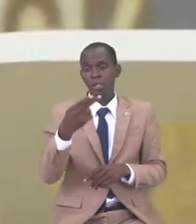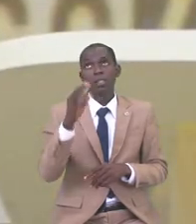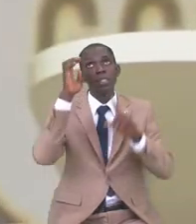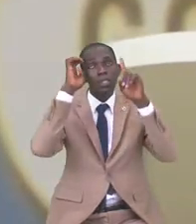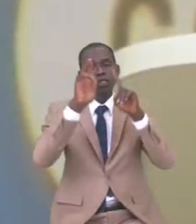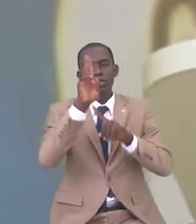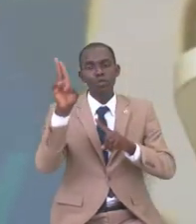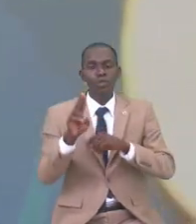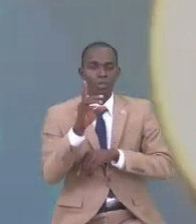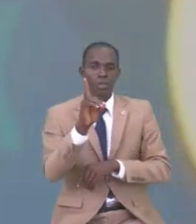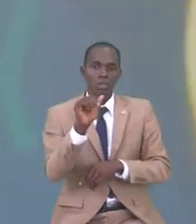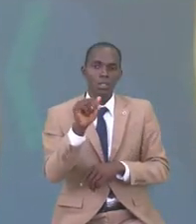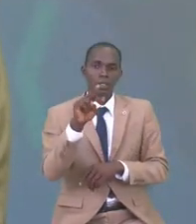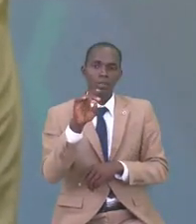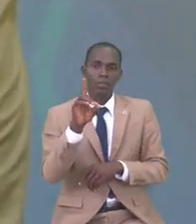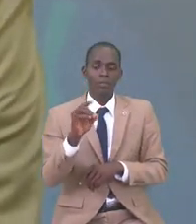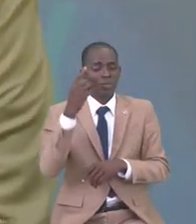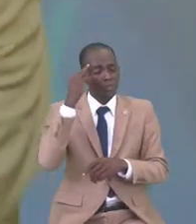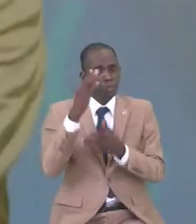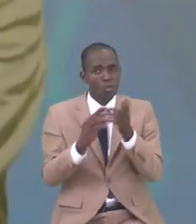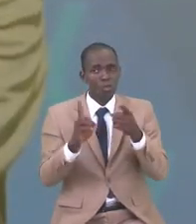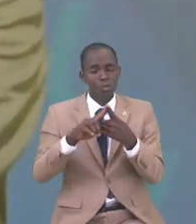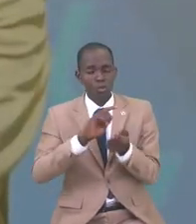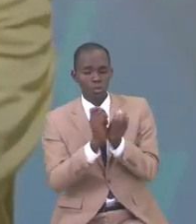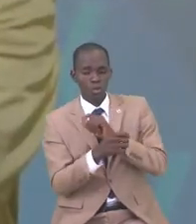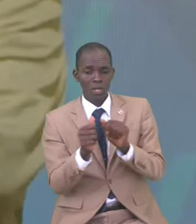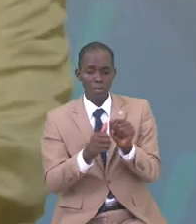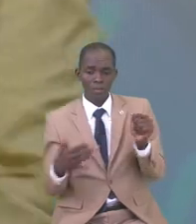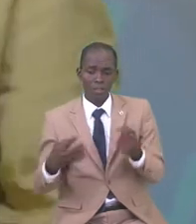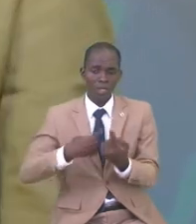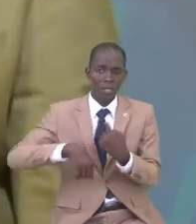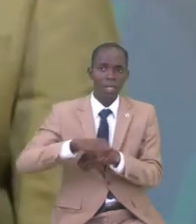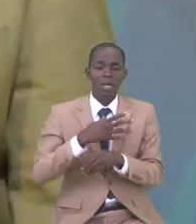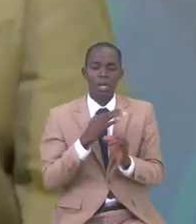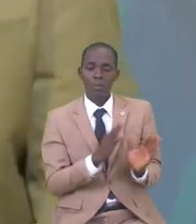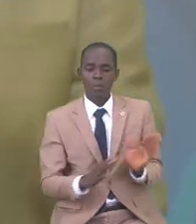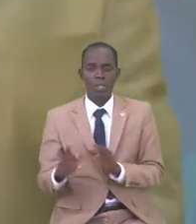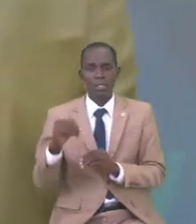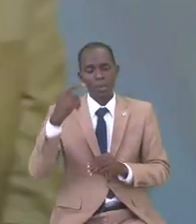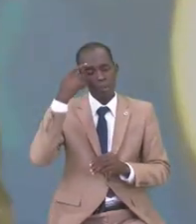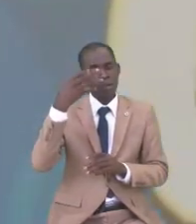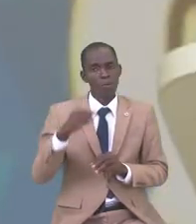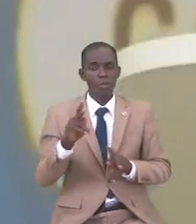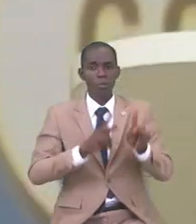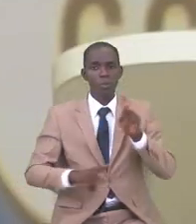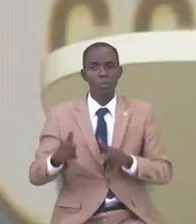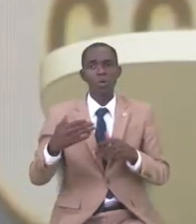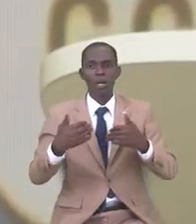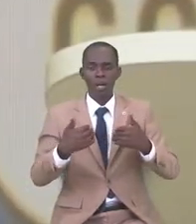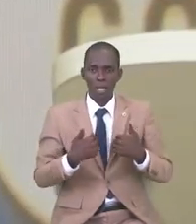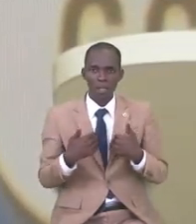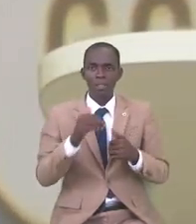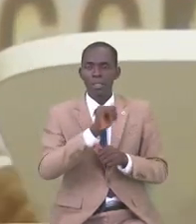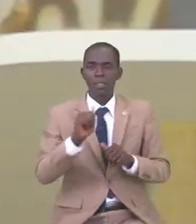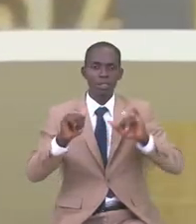be able to turn everything around and prepare the minds of the people for Christ as Savior he had a John